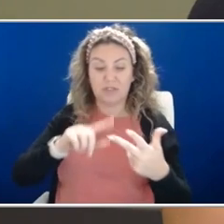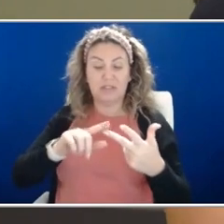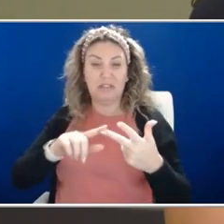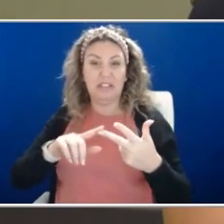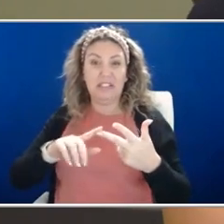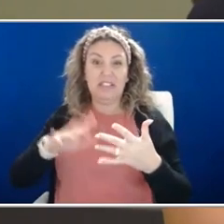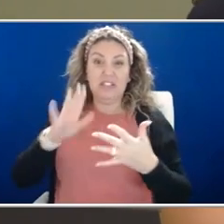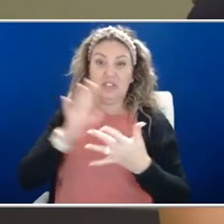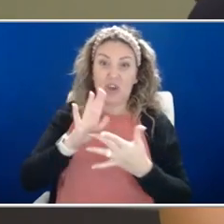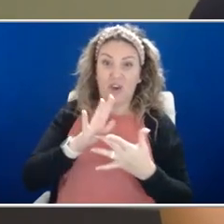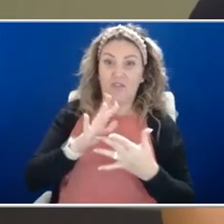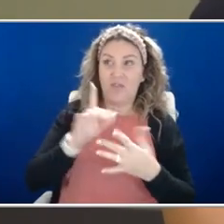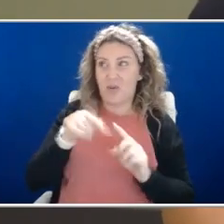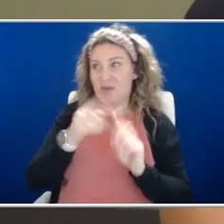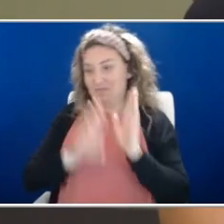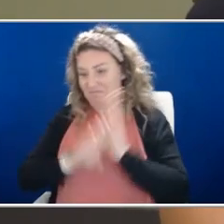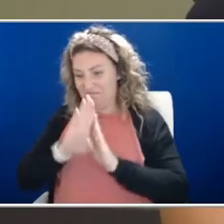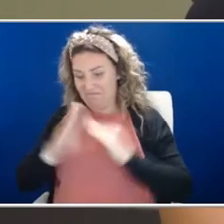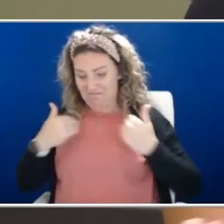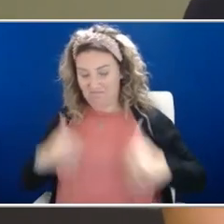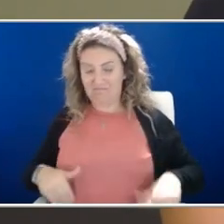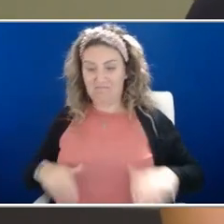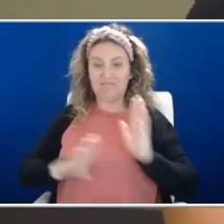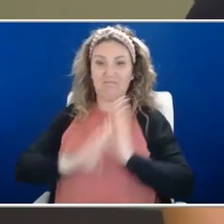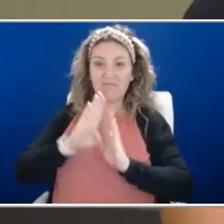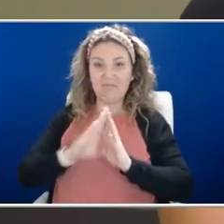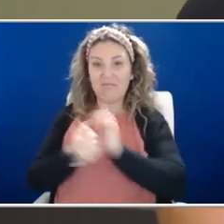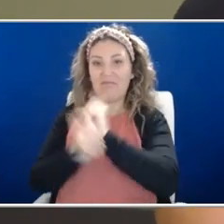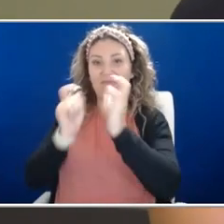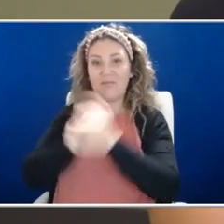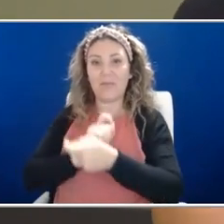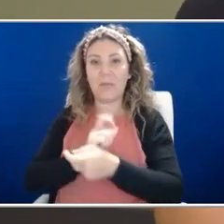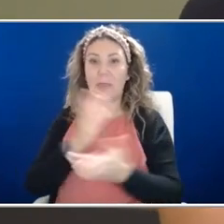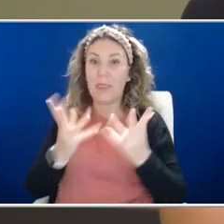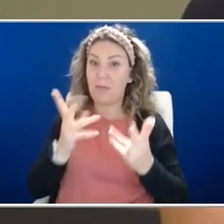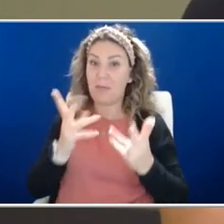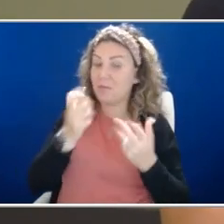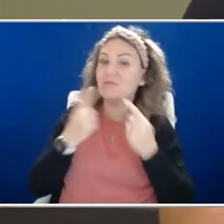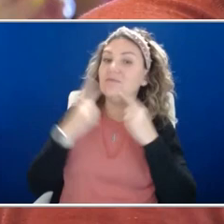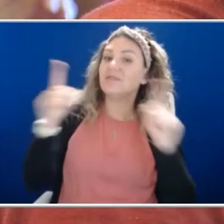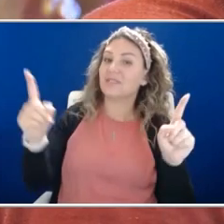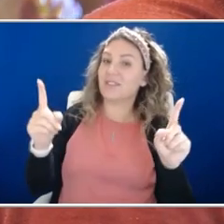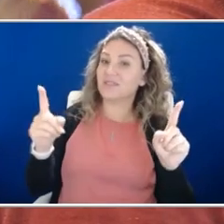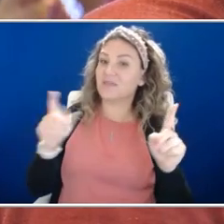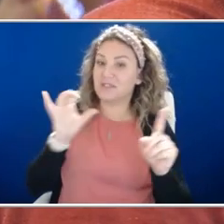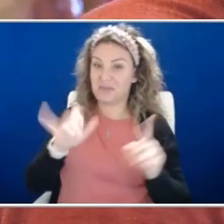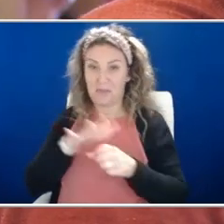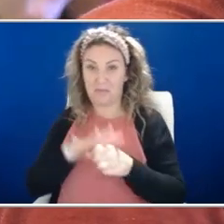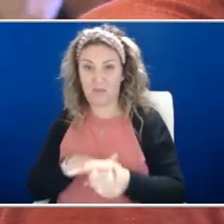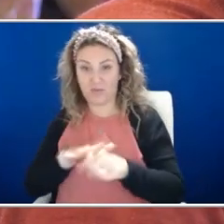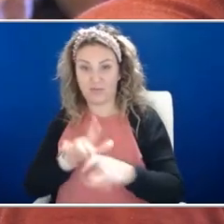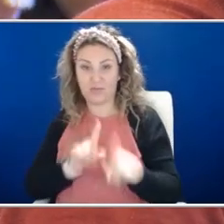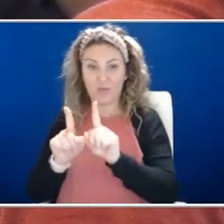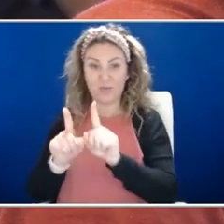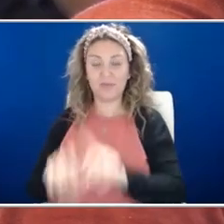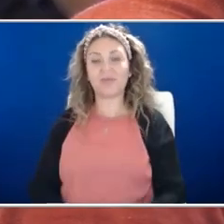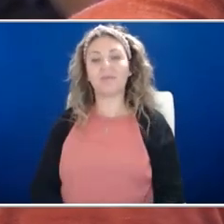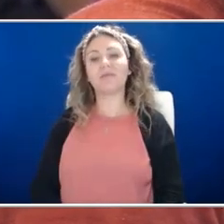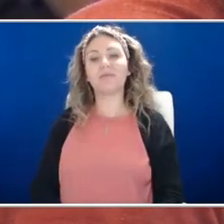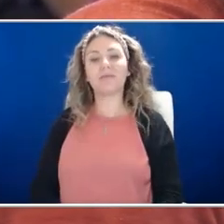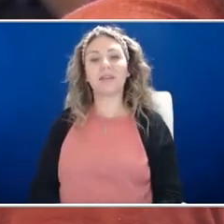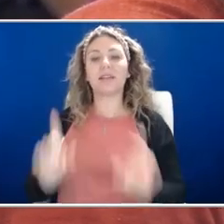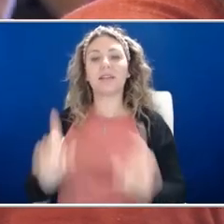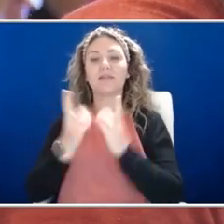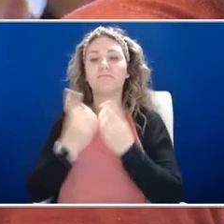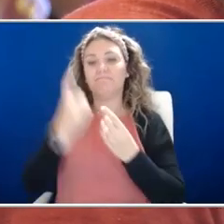as we all grow, our body develops and changes, and they might not be as successful, and so there's that pressure. The district has done mental health